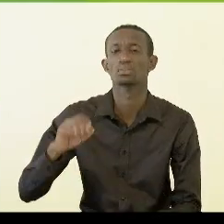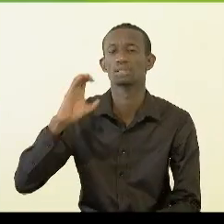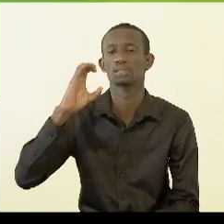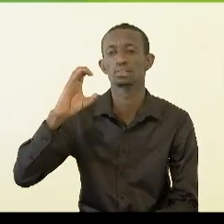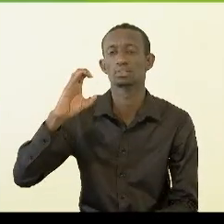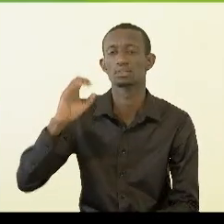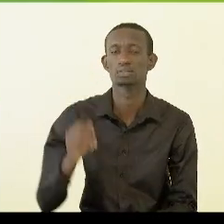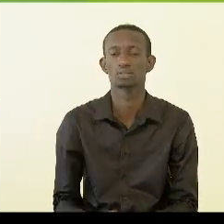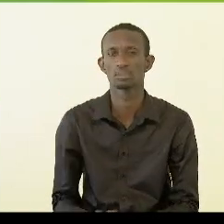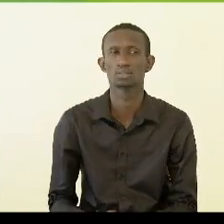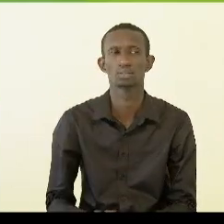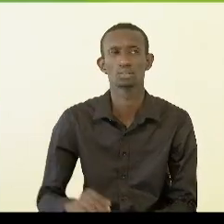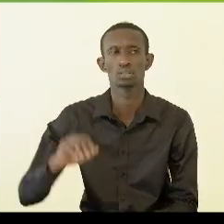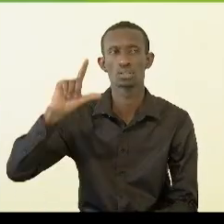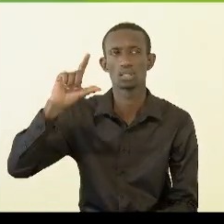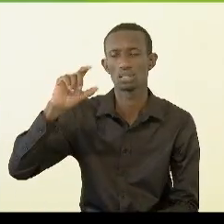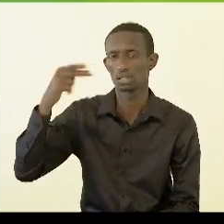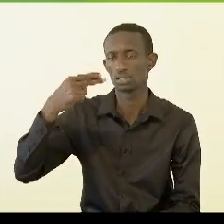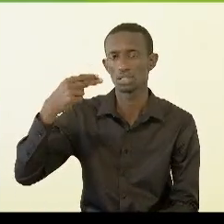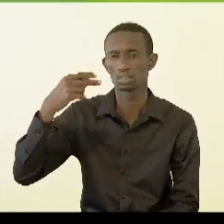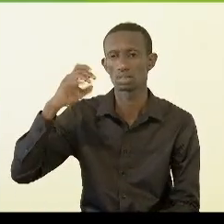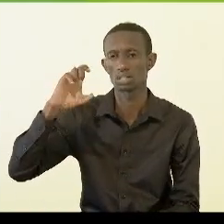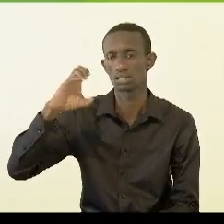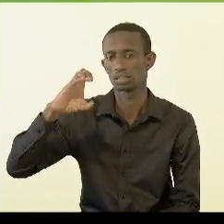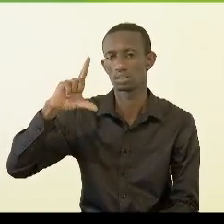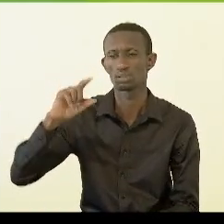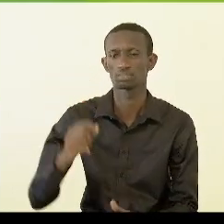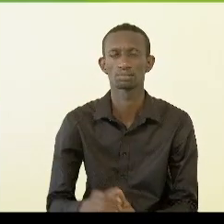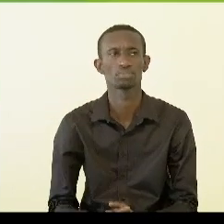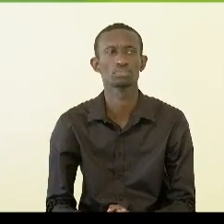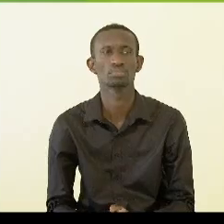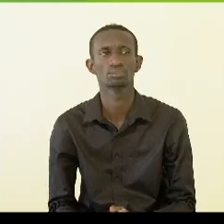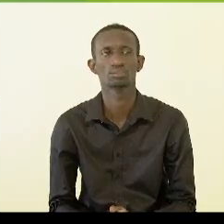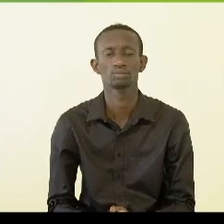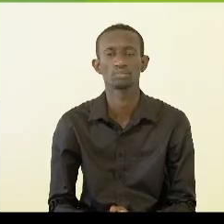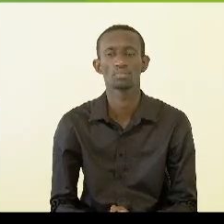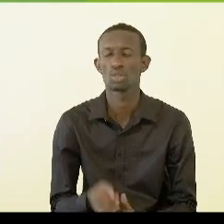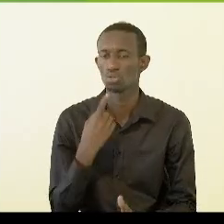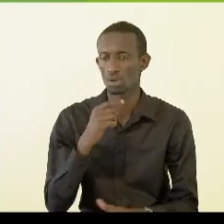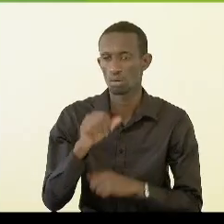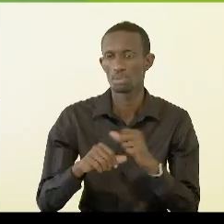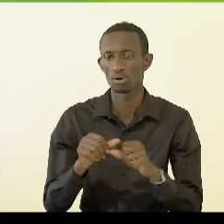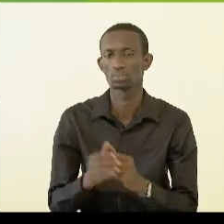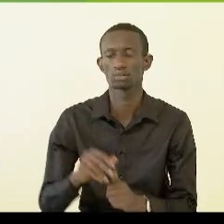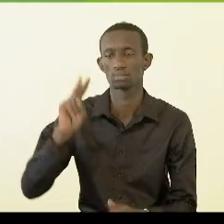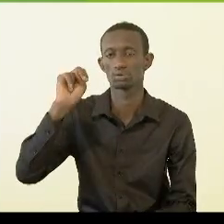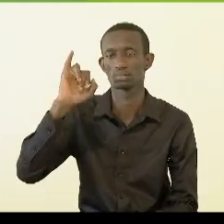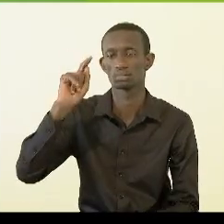That is H, capital C, and small r. So we talked about the nitric acid,